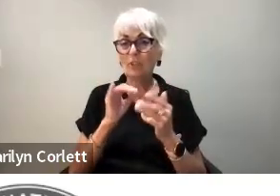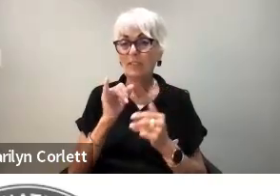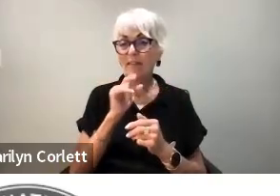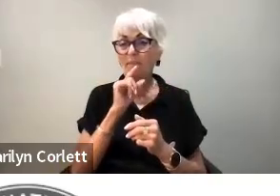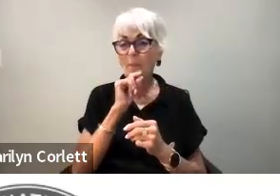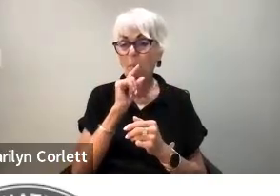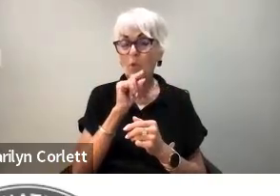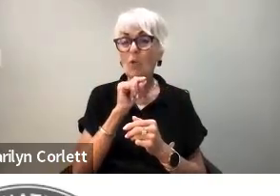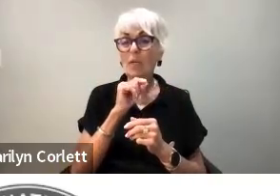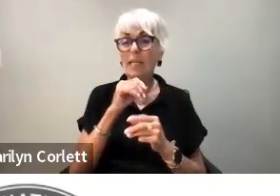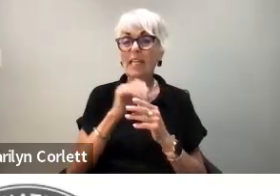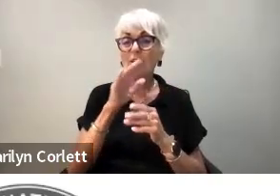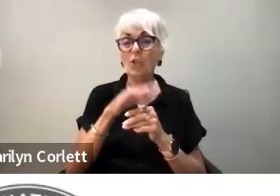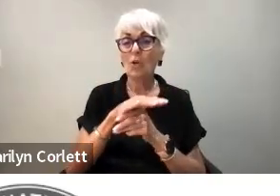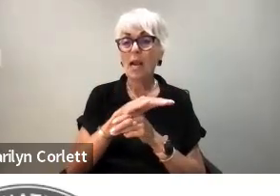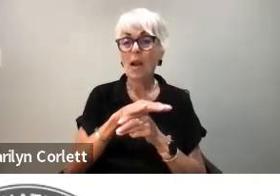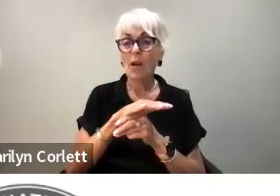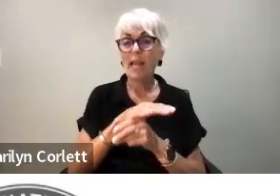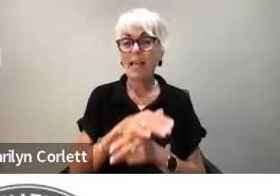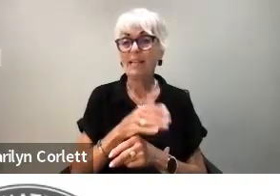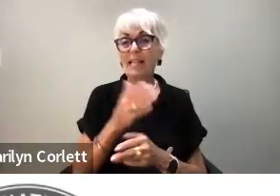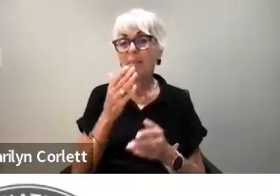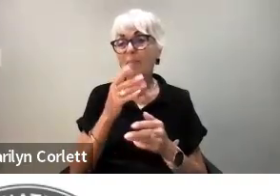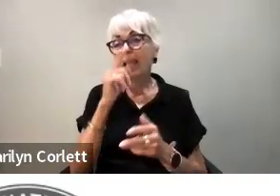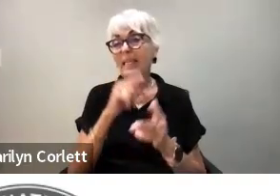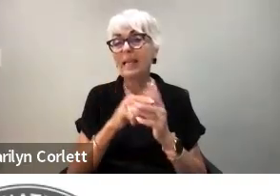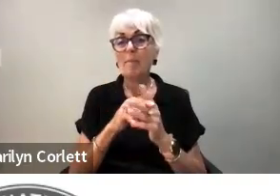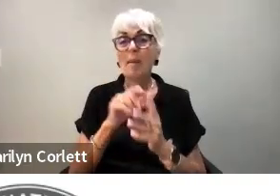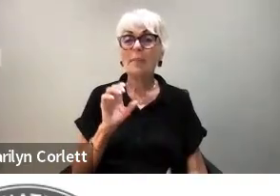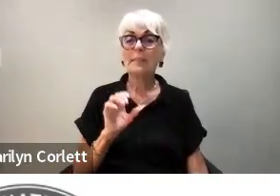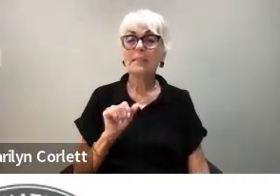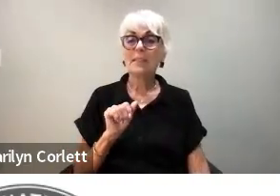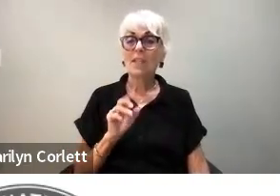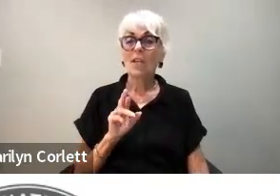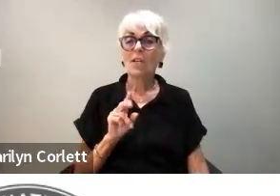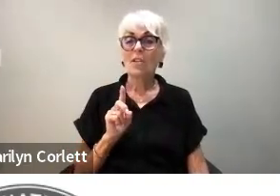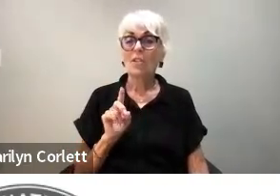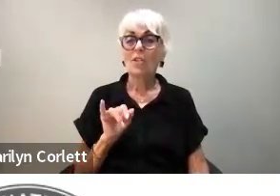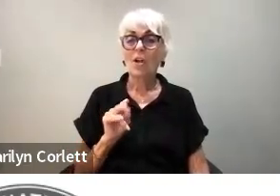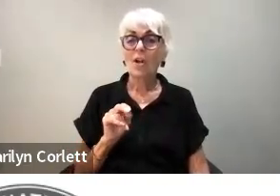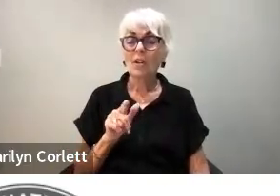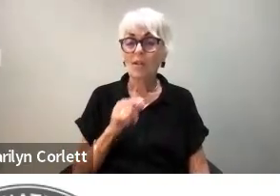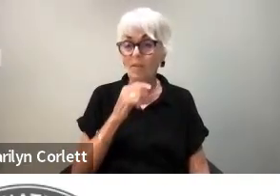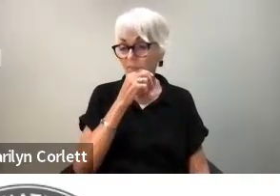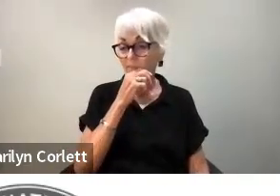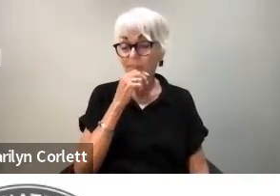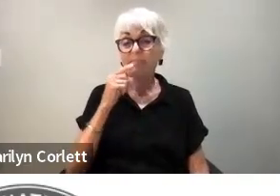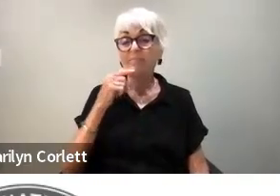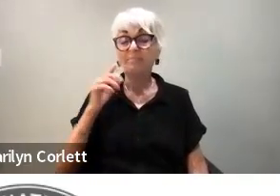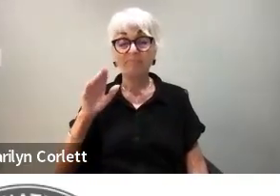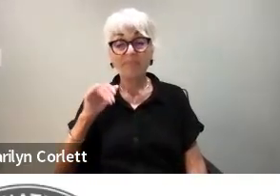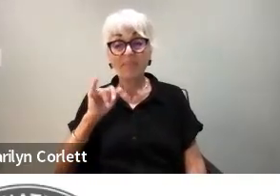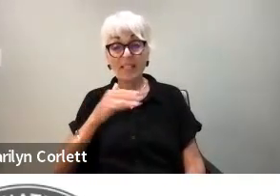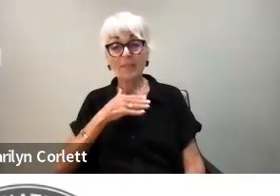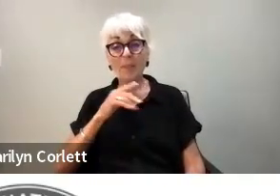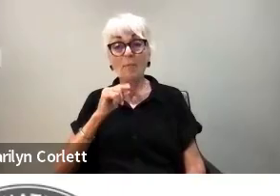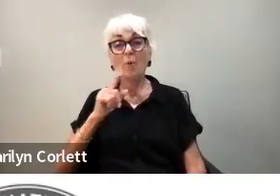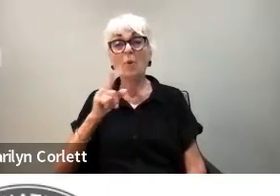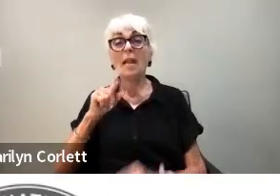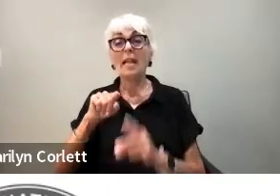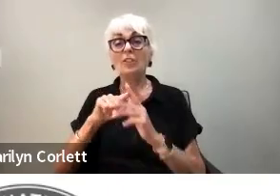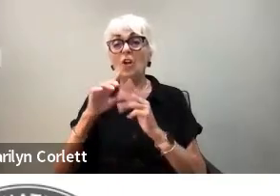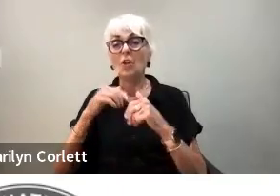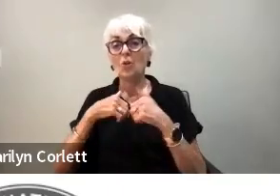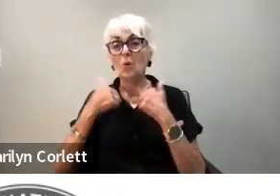birds that are in your area. So it might come up as cardinal, and then you can press this is my bird, and then you started your life list